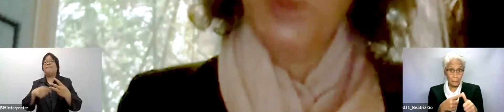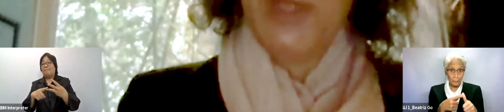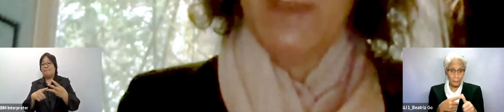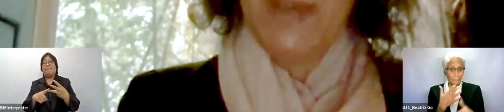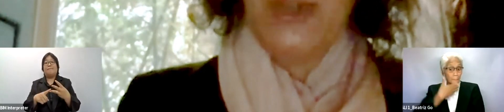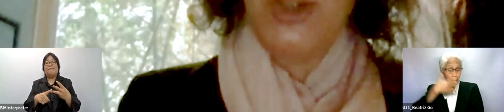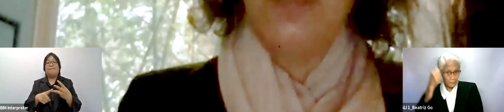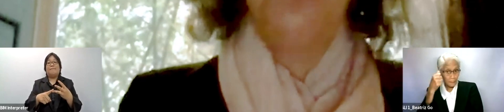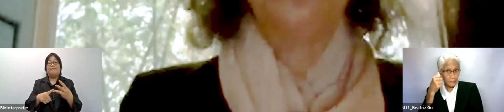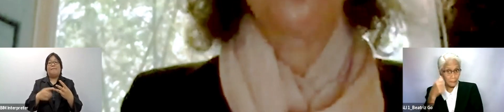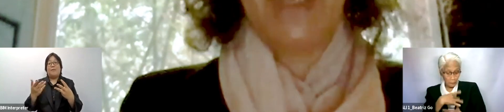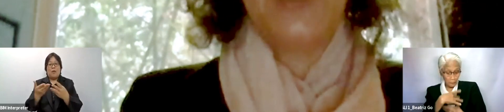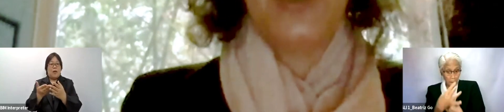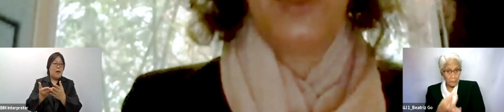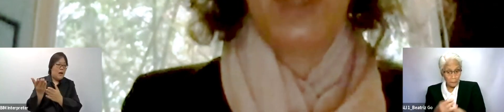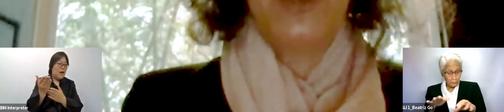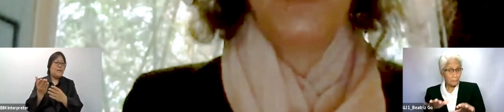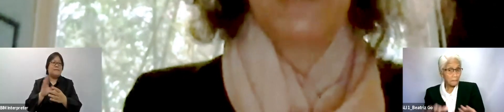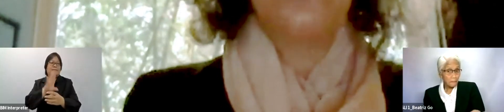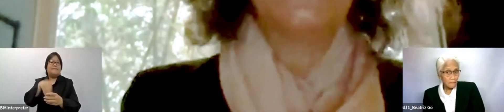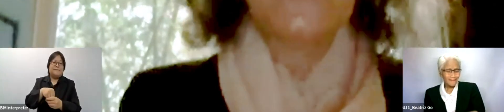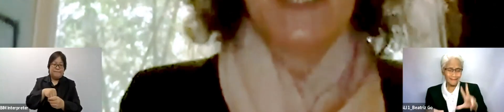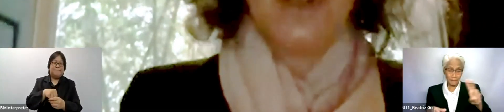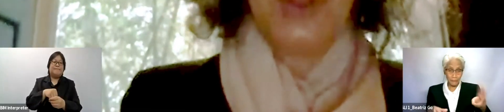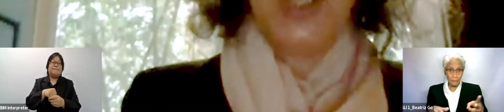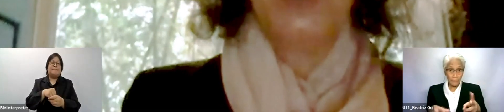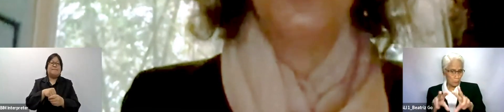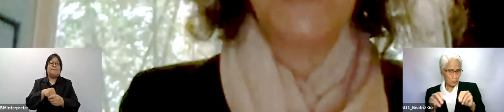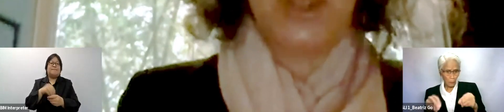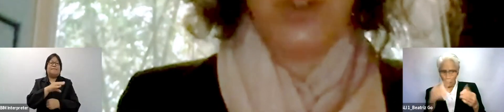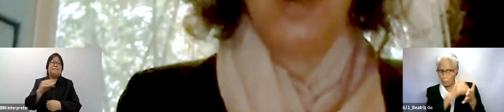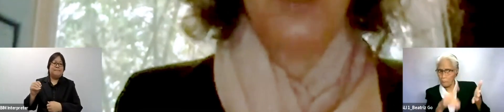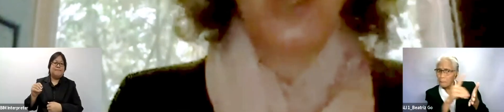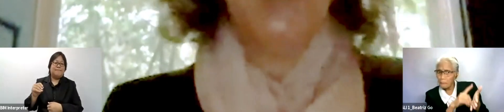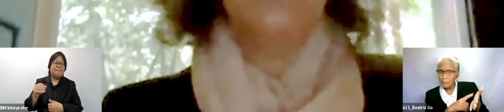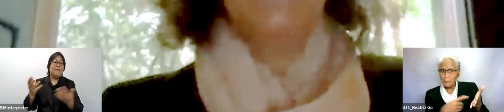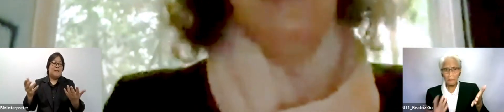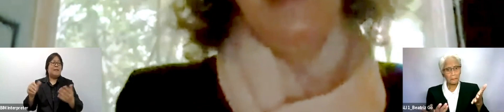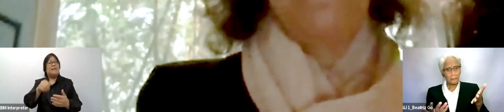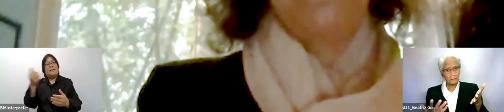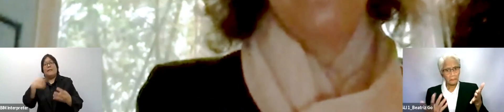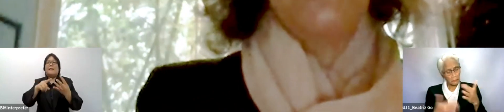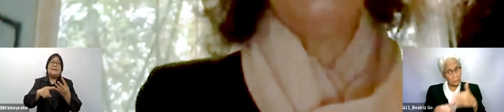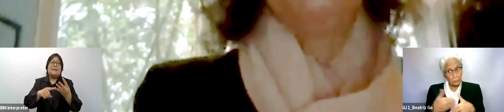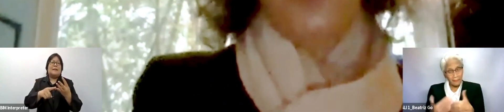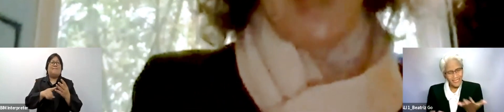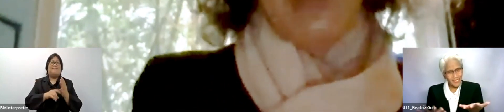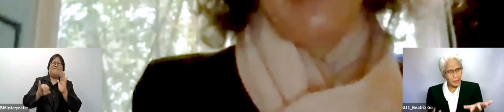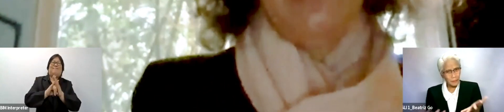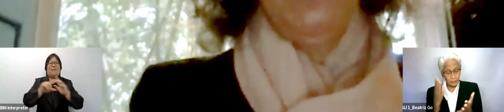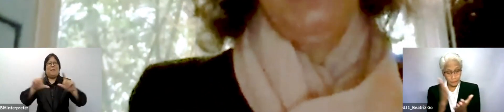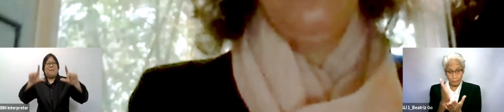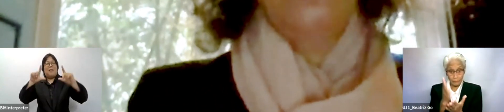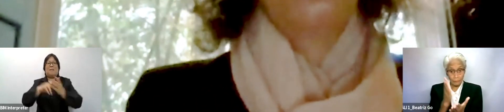to participation, and another one, of course, being the dignity of the child, the protection of the child. So when we do